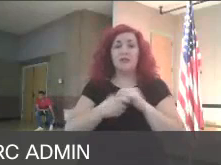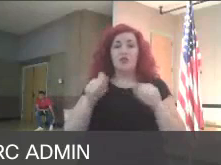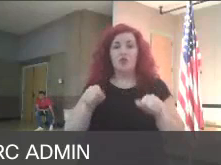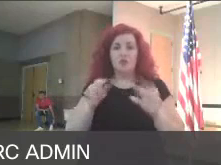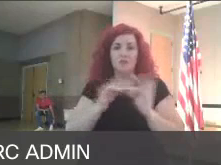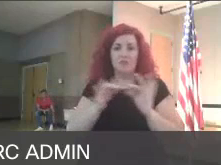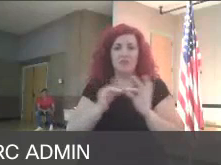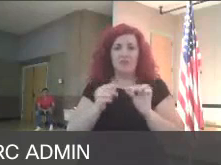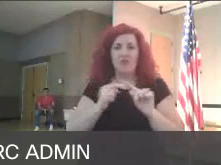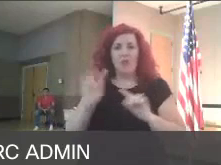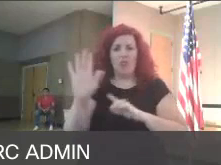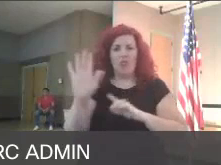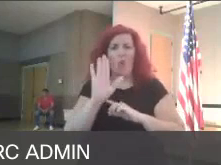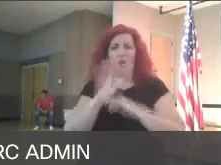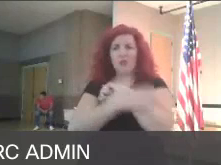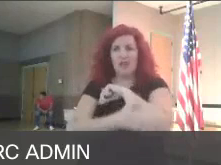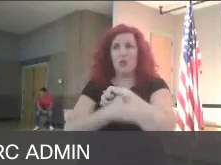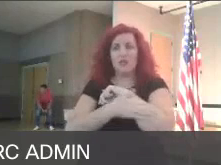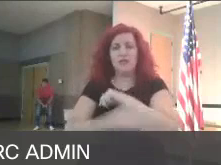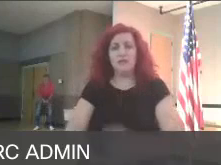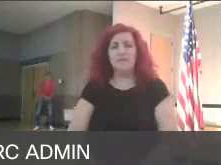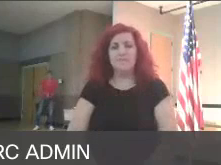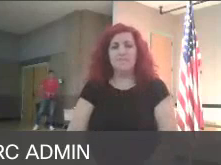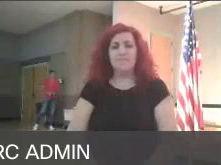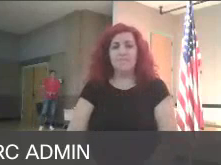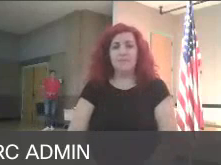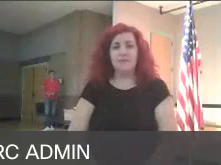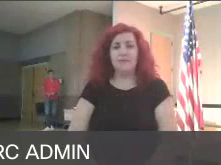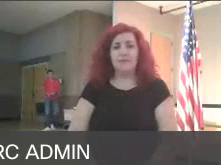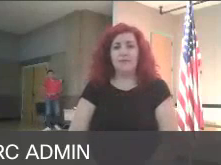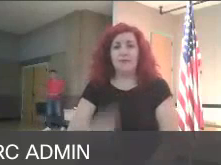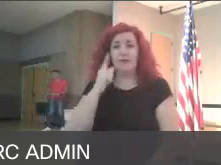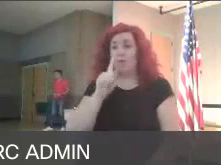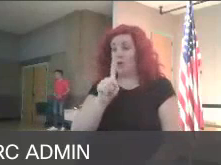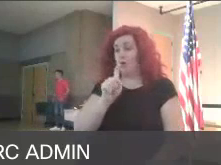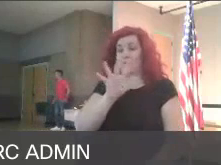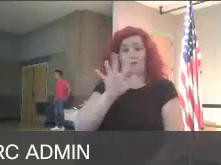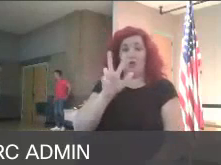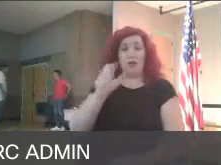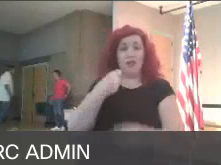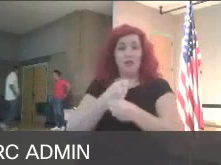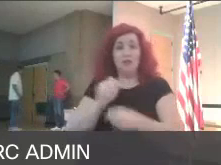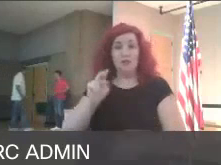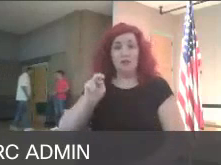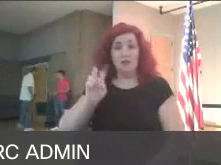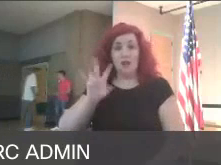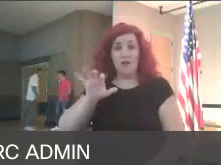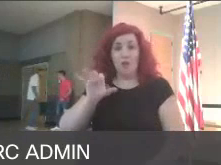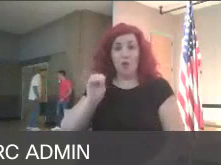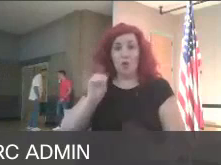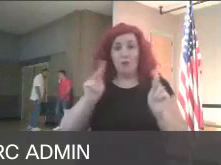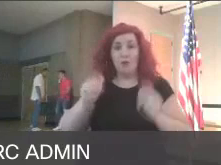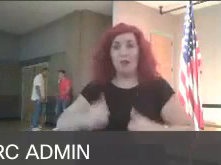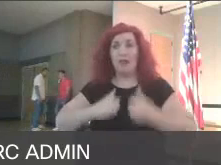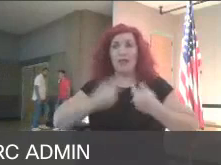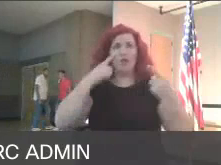respective counties. For 153 years now, the Navajo people have lived under the signed treaties and